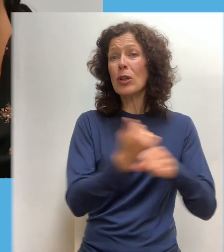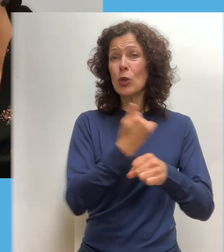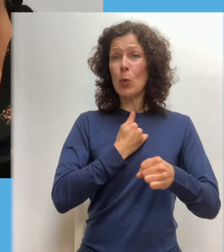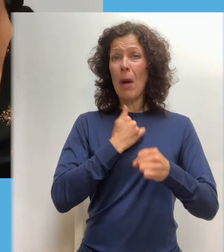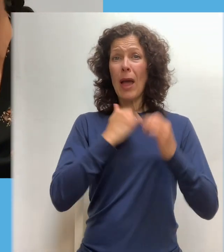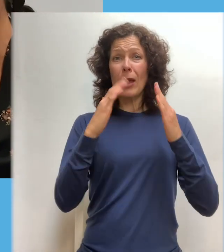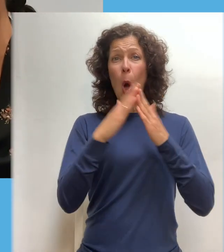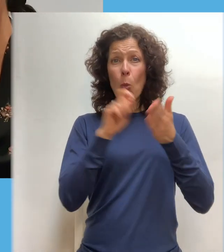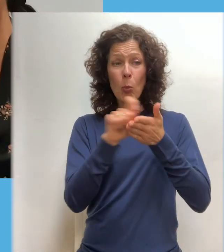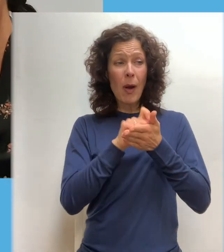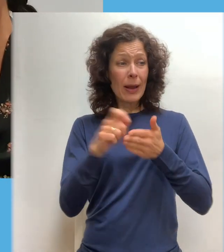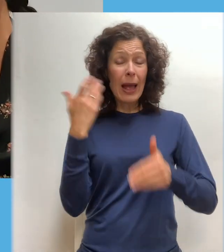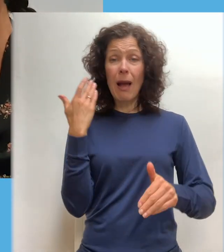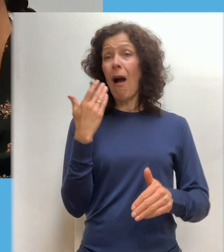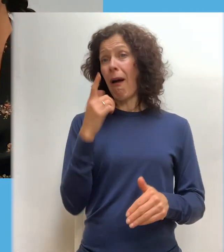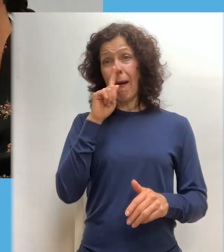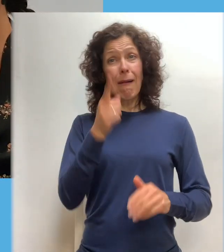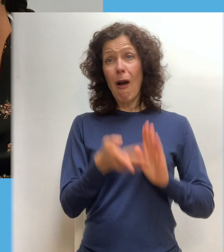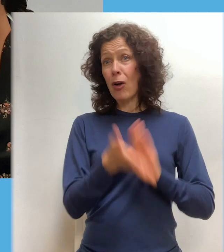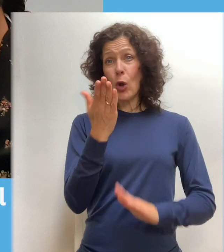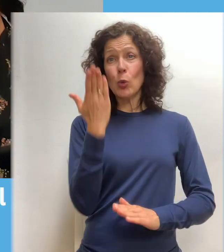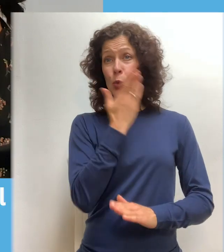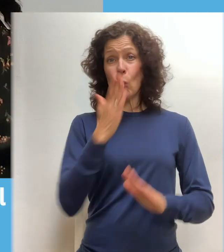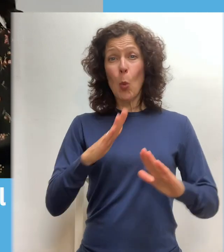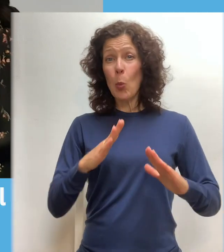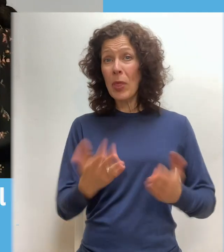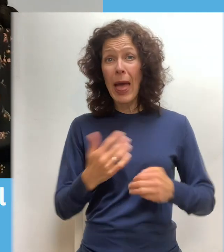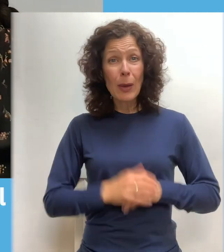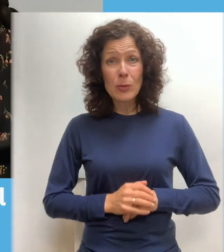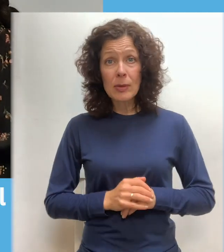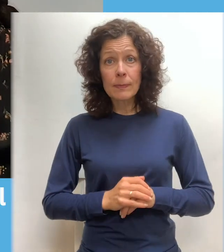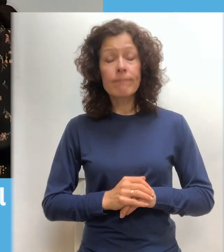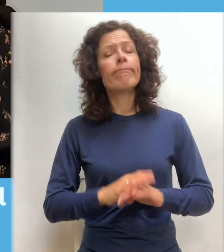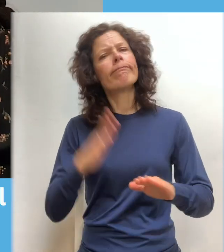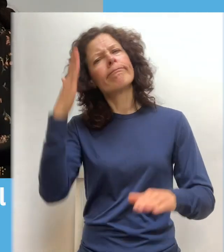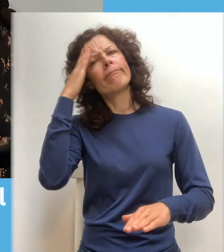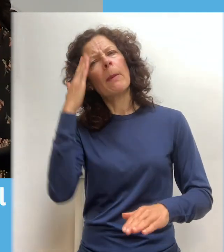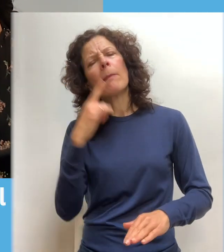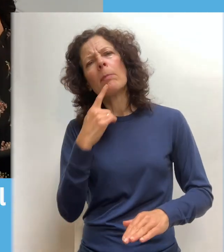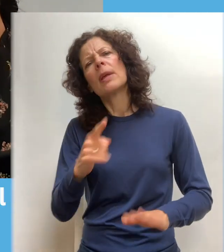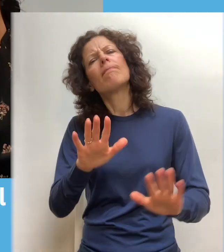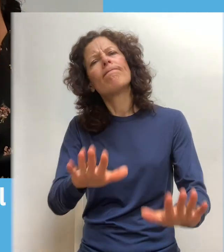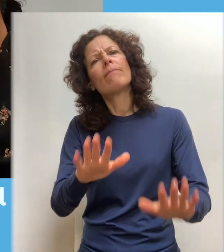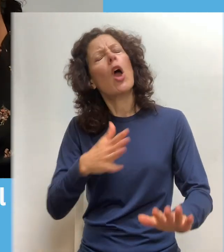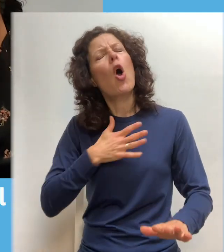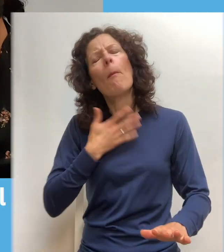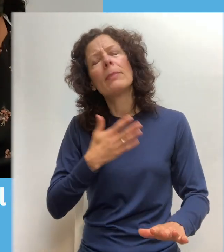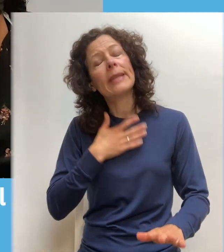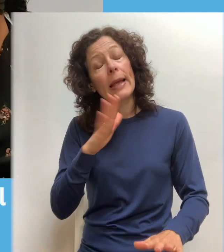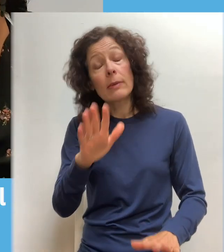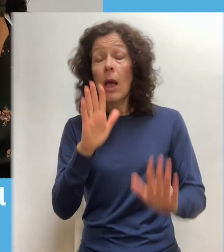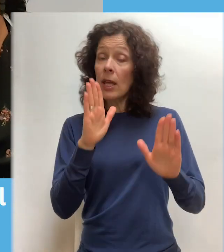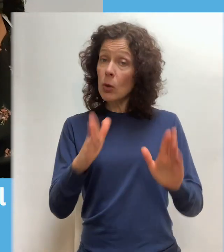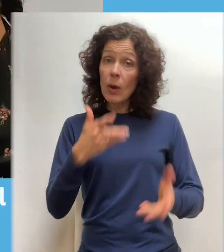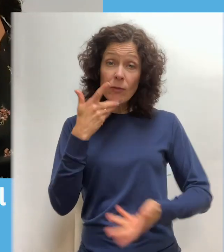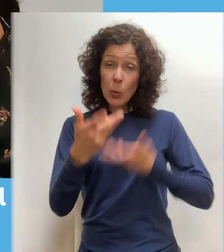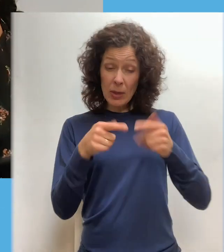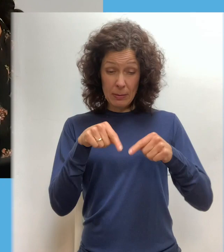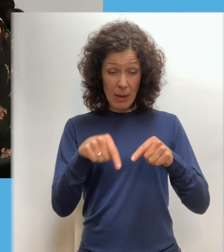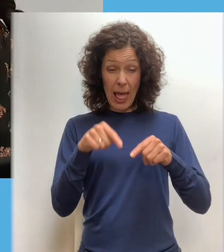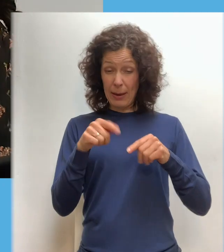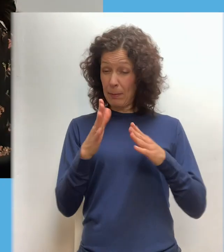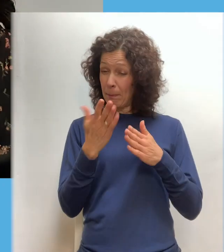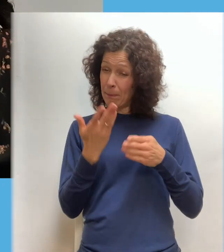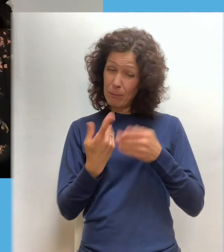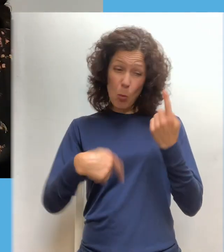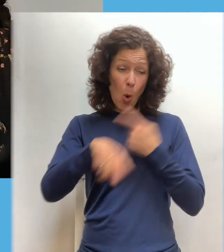to school without it," Sunny sighed. "Don't be upset," said Mom. "You'll just have to explain how busy